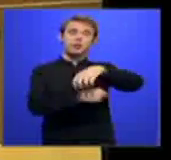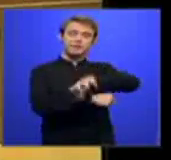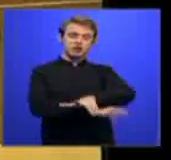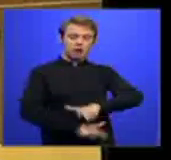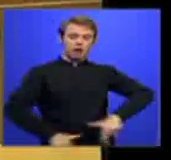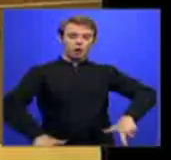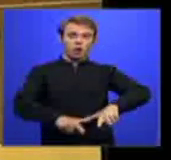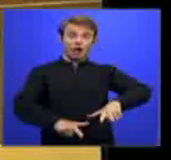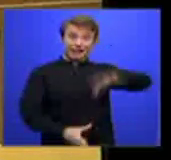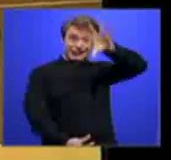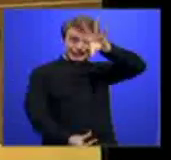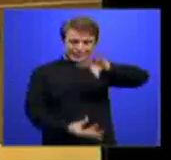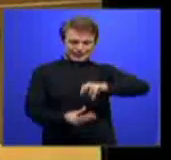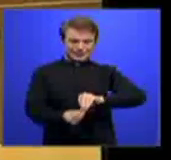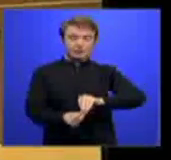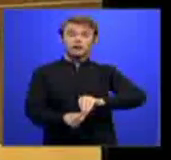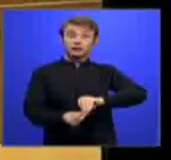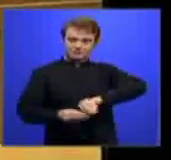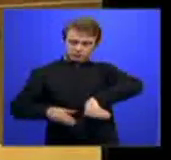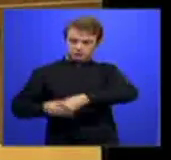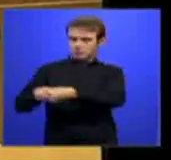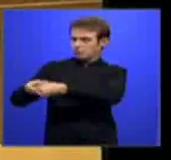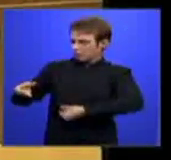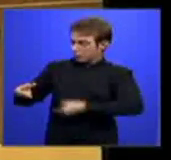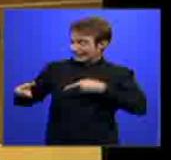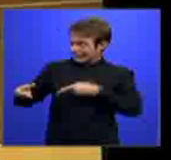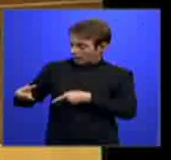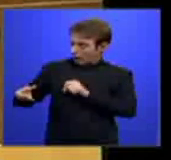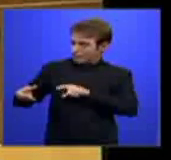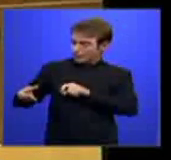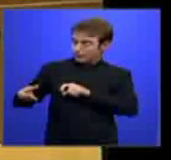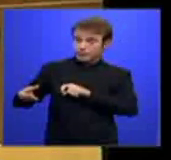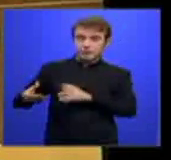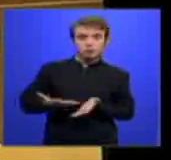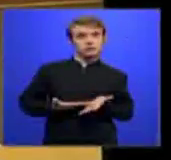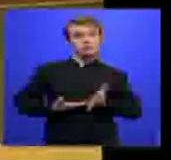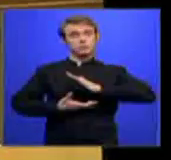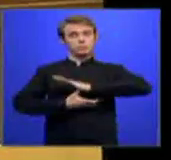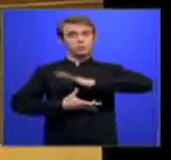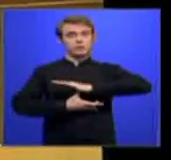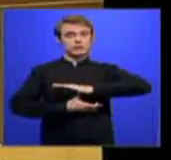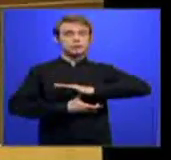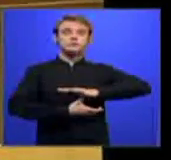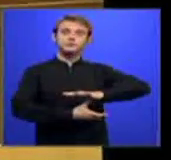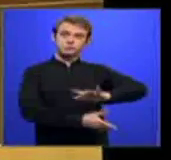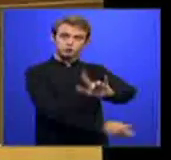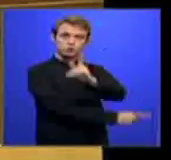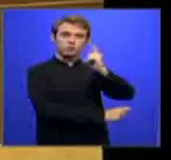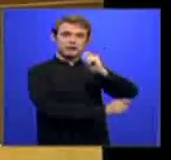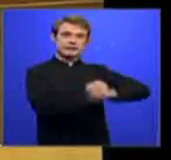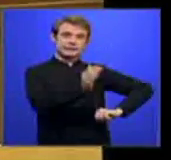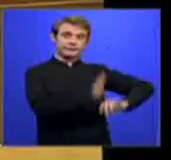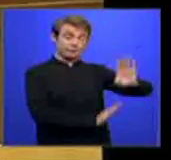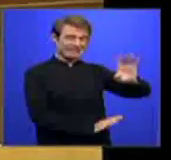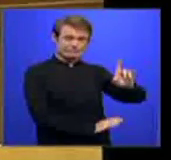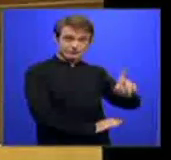in ways that also contribute to rural development. Honorable members, Improving the